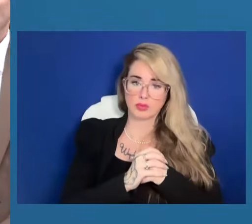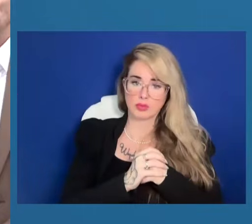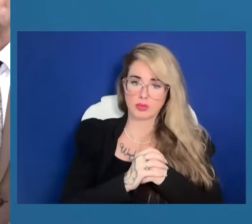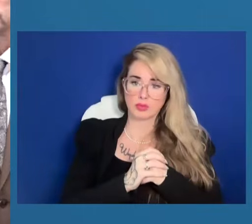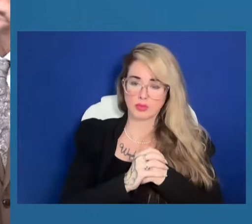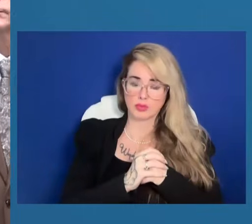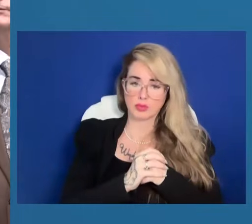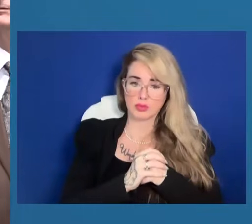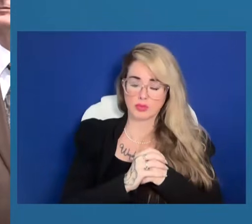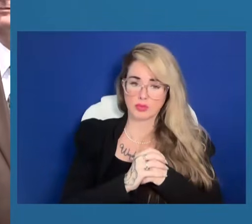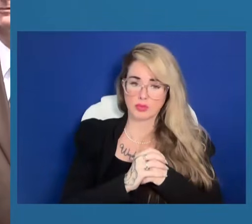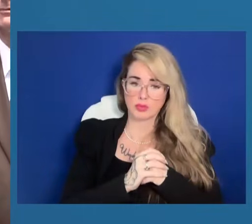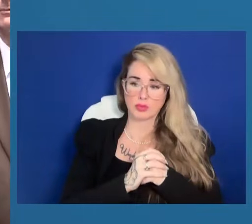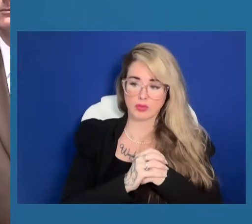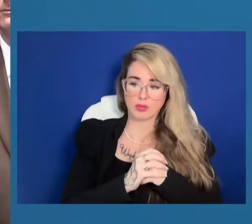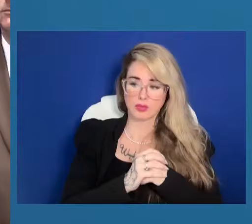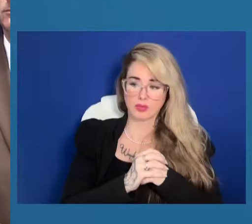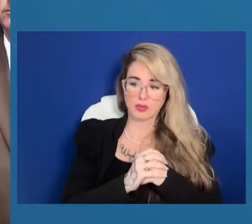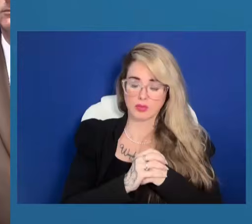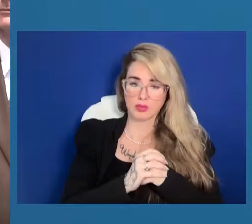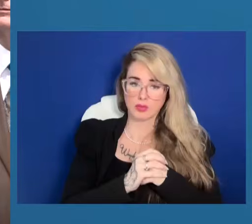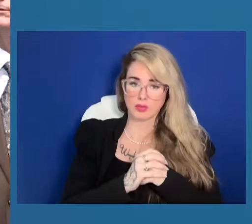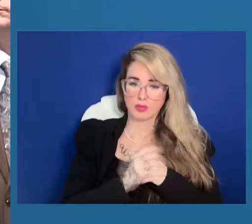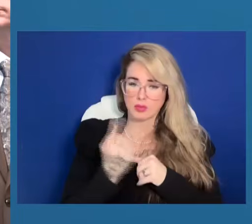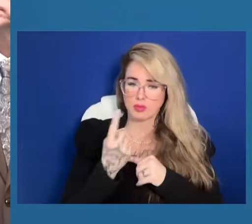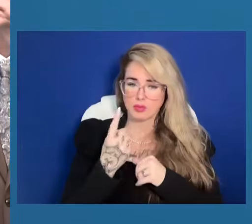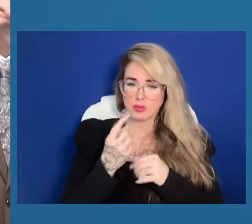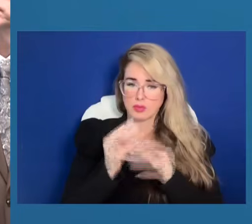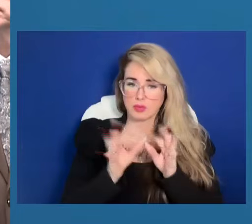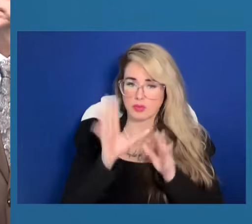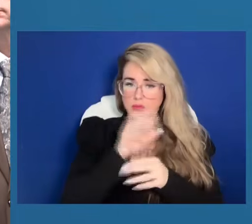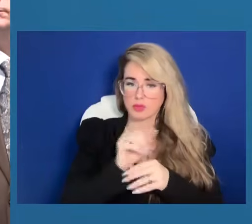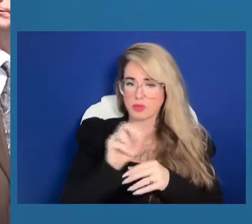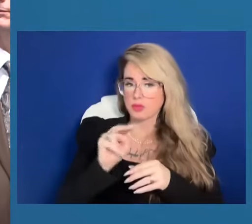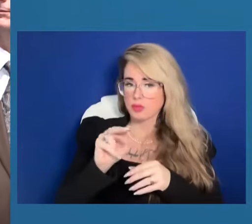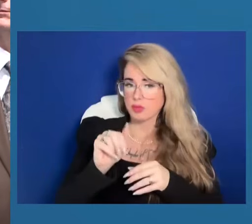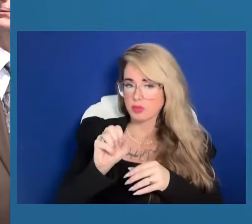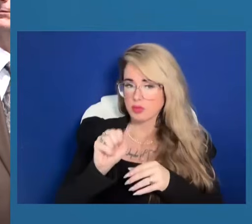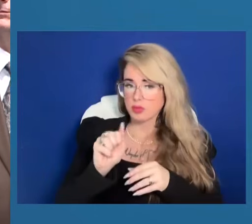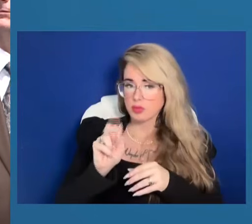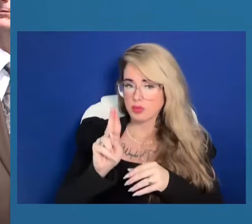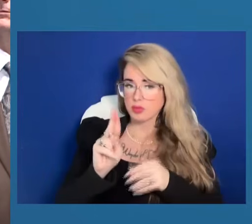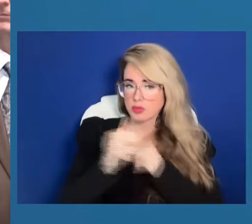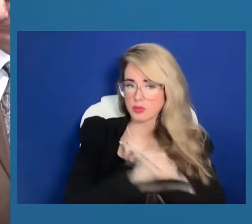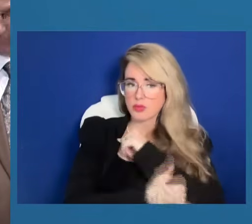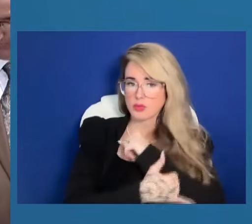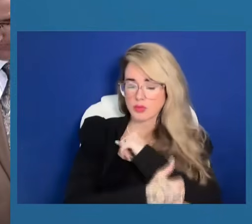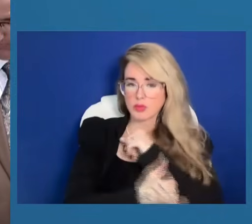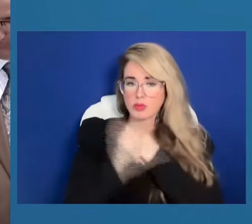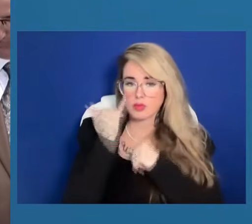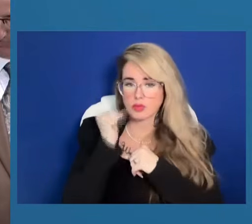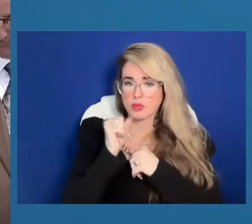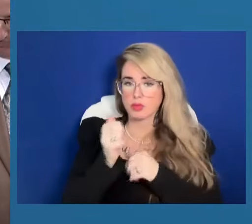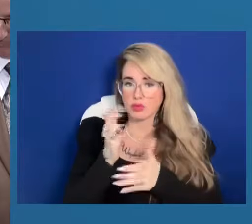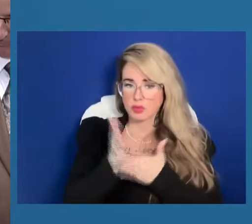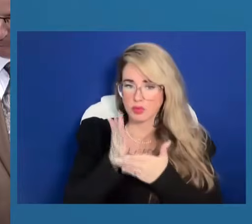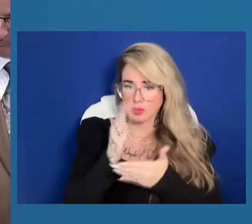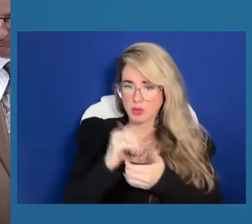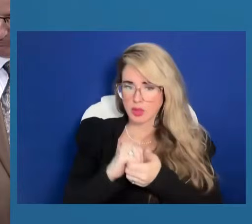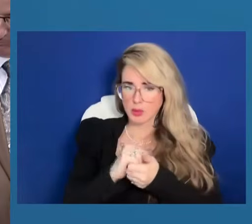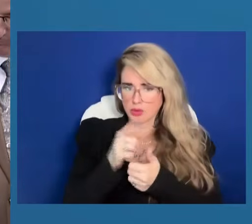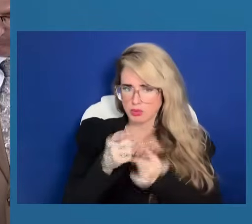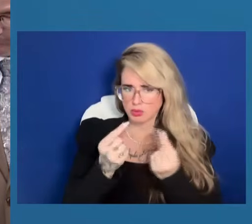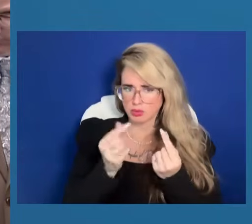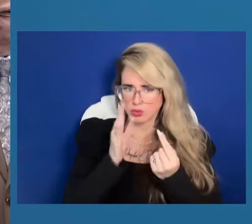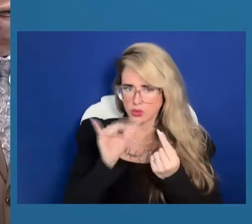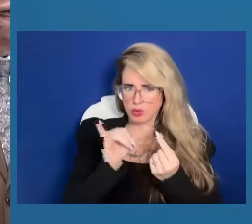have them, like Nassau County. Does that mean they'll be null and void now? And if they don't end that collaboration, are you also going to